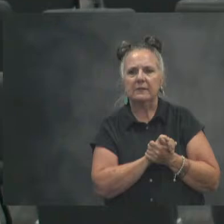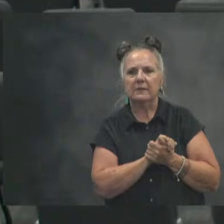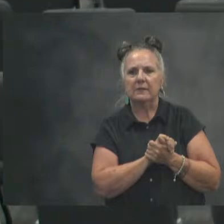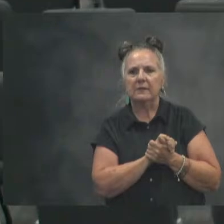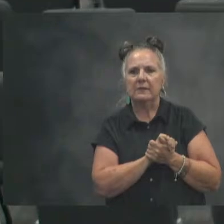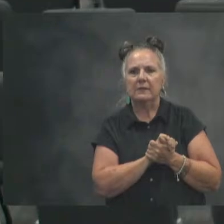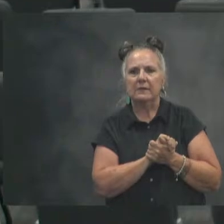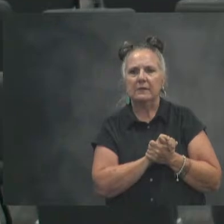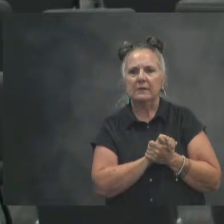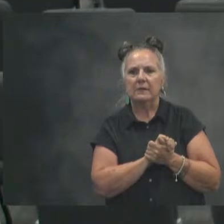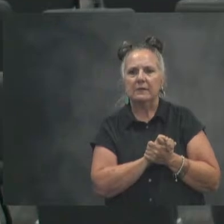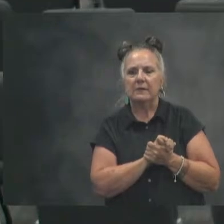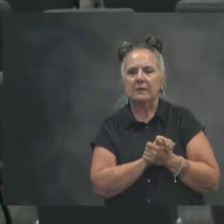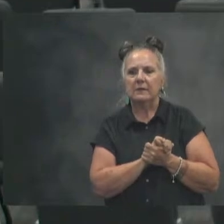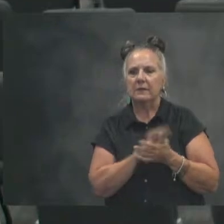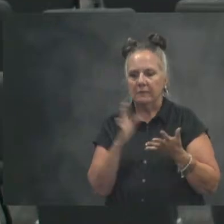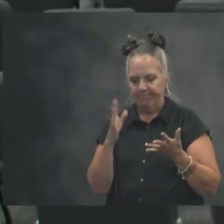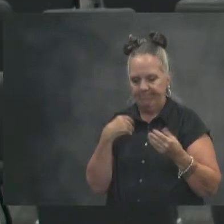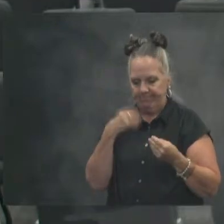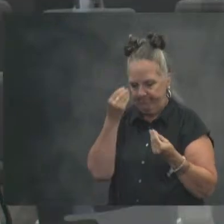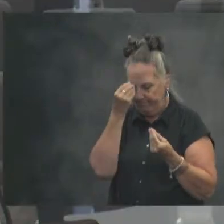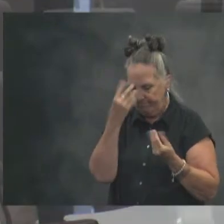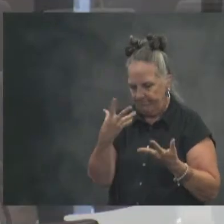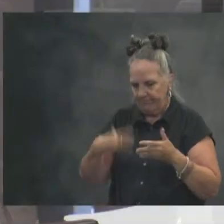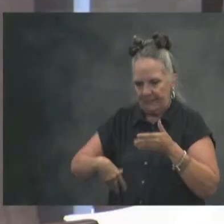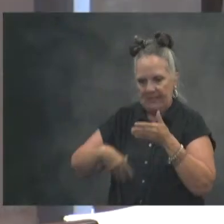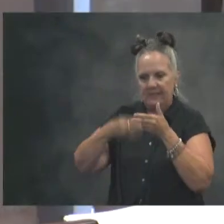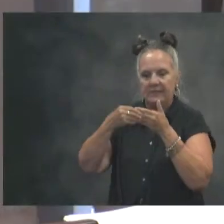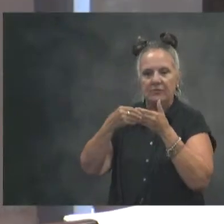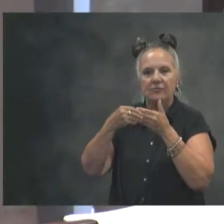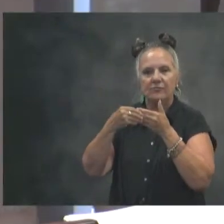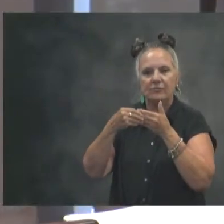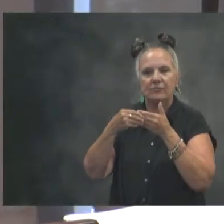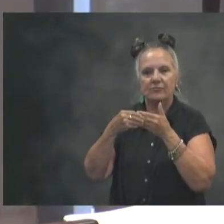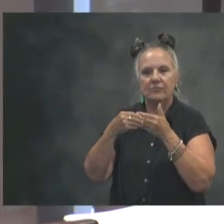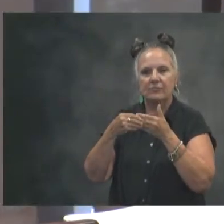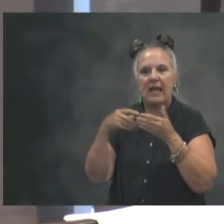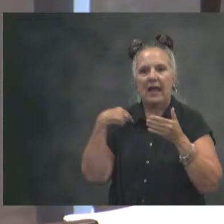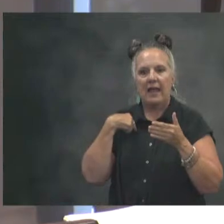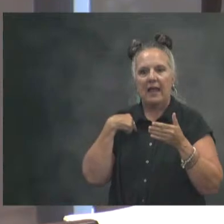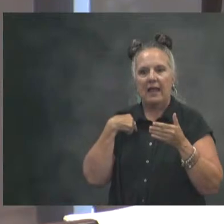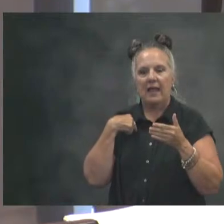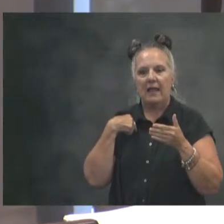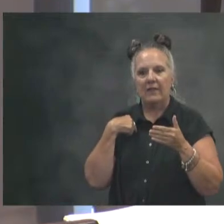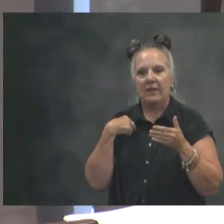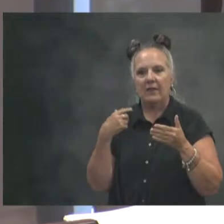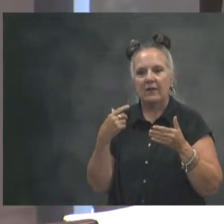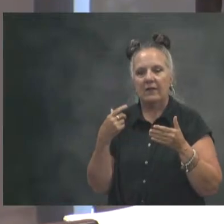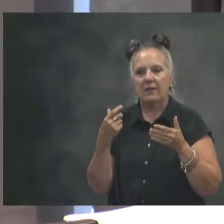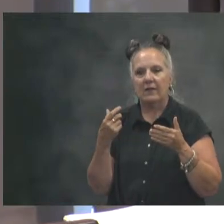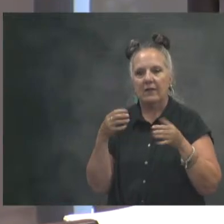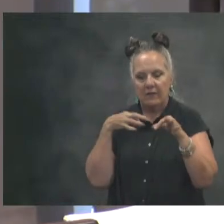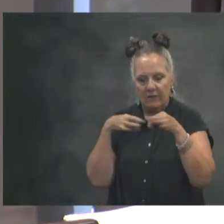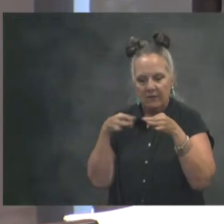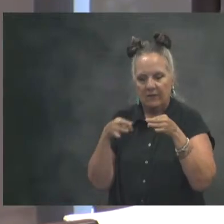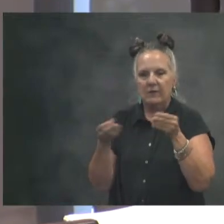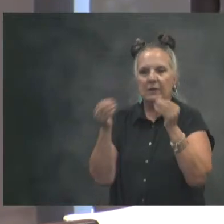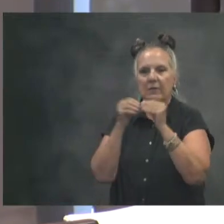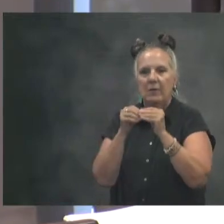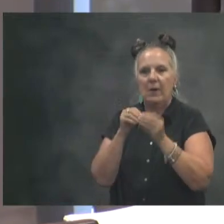if I may. Yes, sir. Just as an additional highlight, I know reference Pangborn and